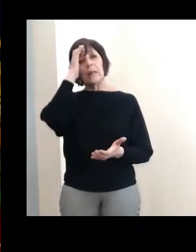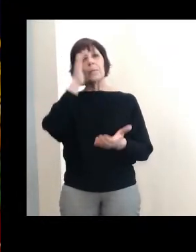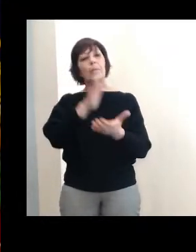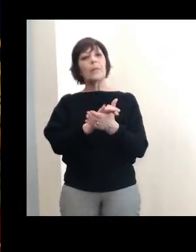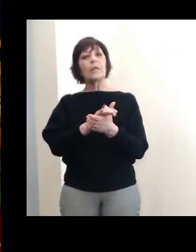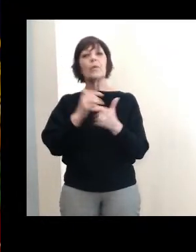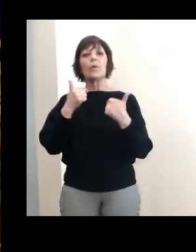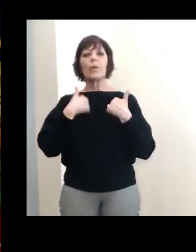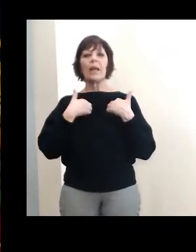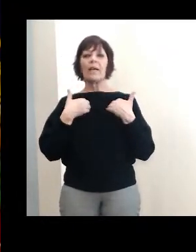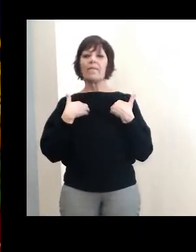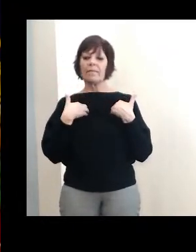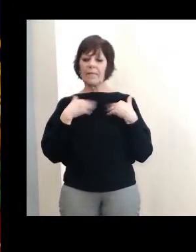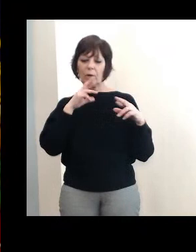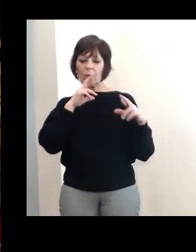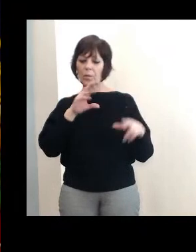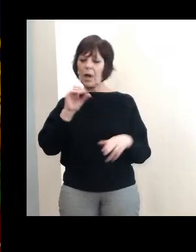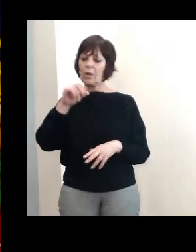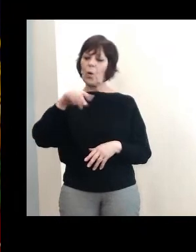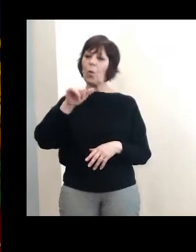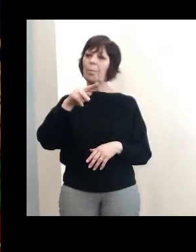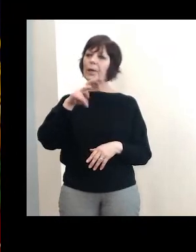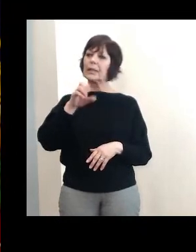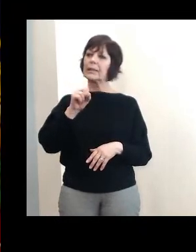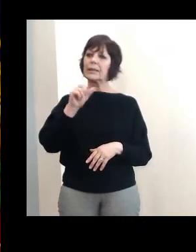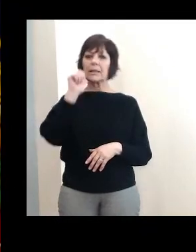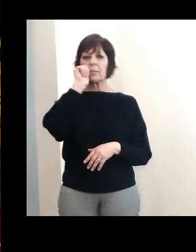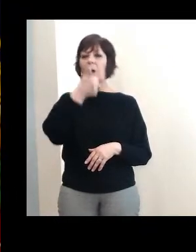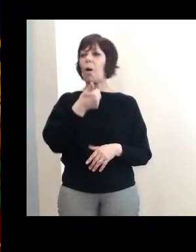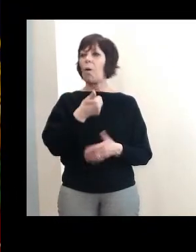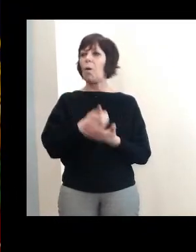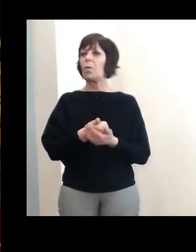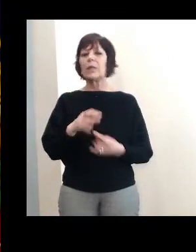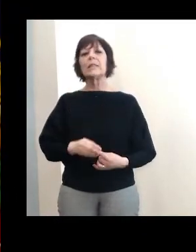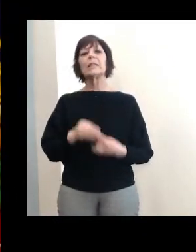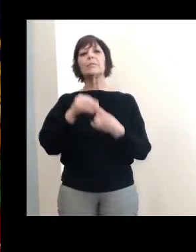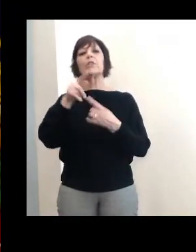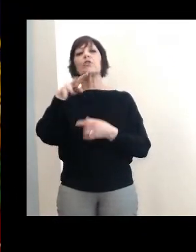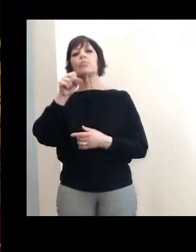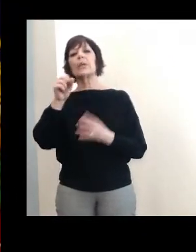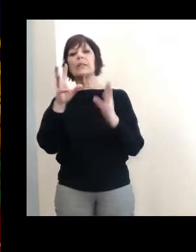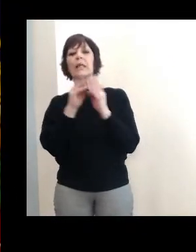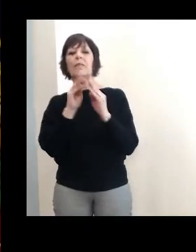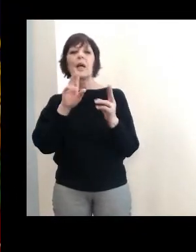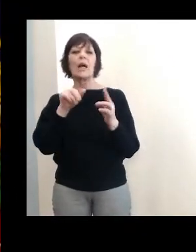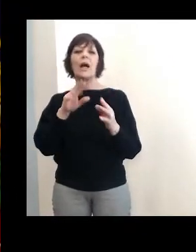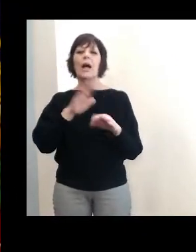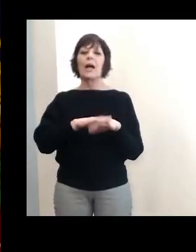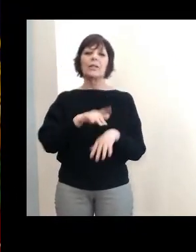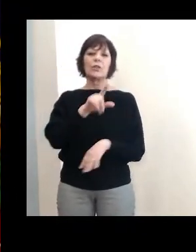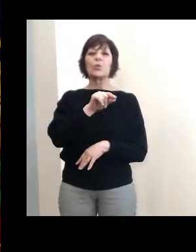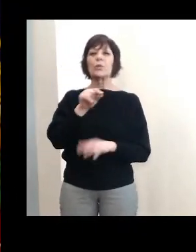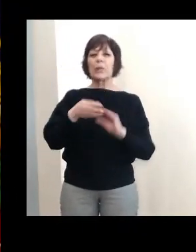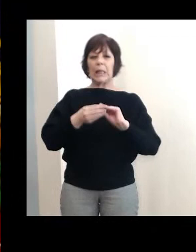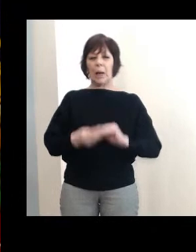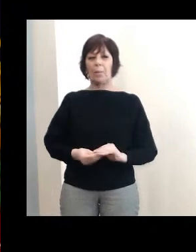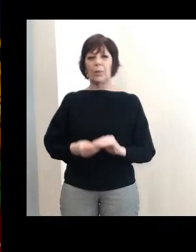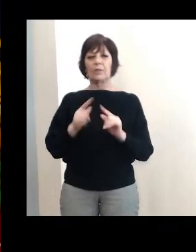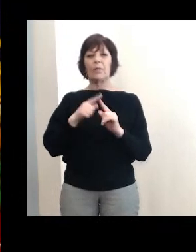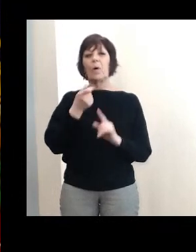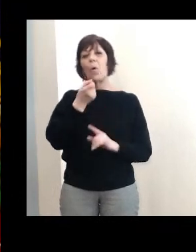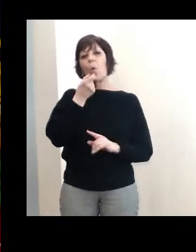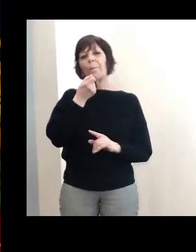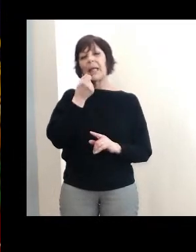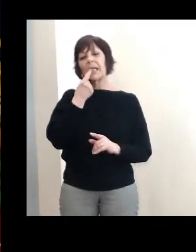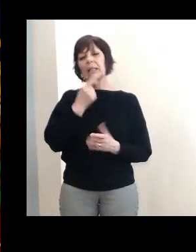report on opiate tomorrow. Tomorrow, we're going to be having a special press conference with regards to the 2020 numbers on